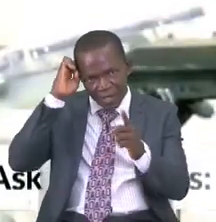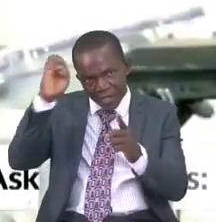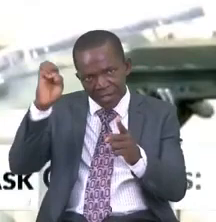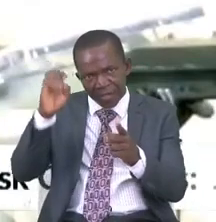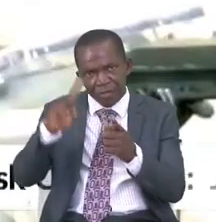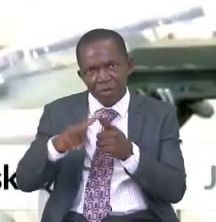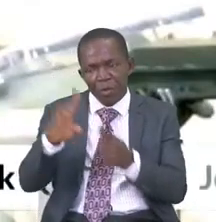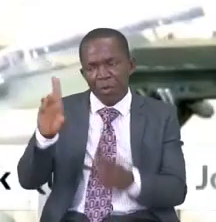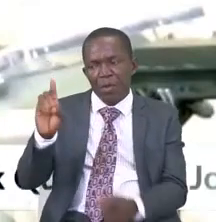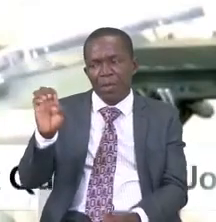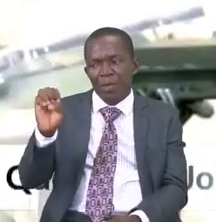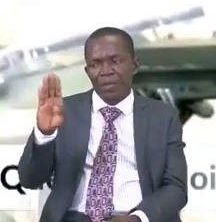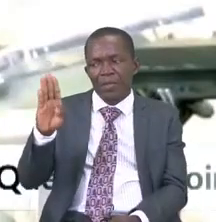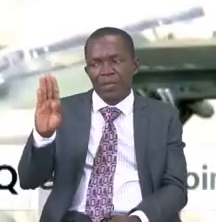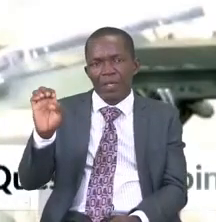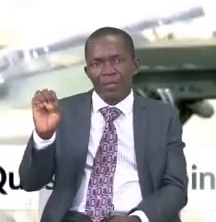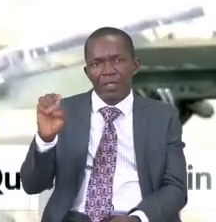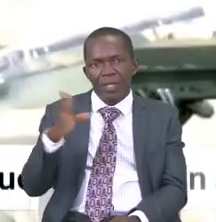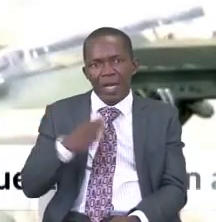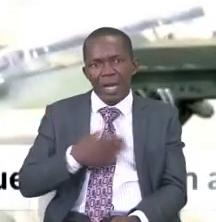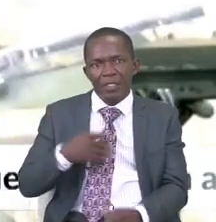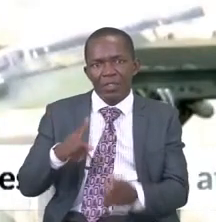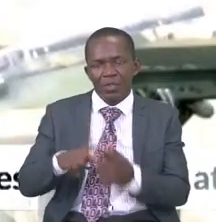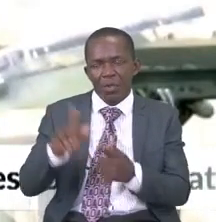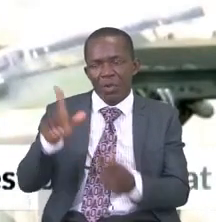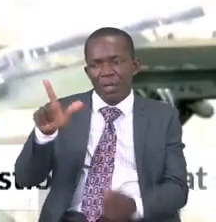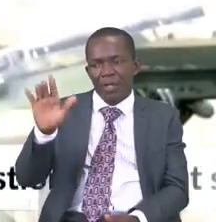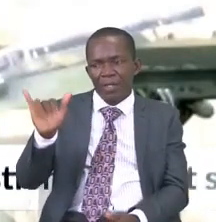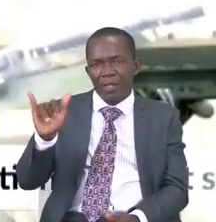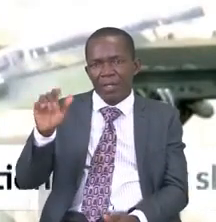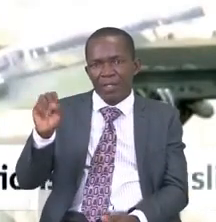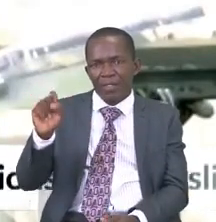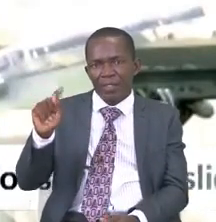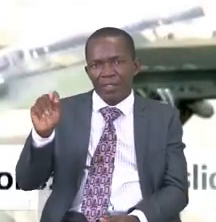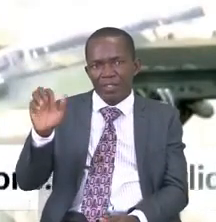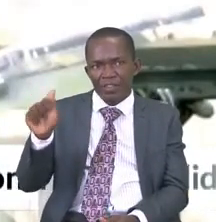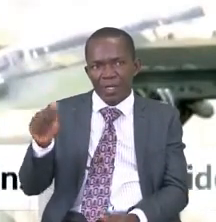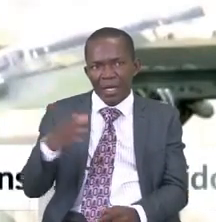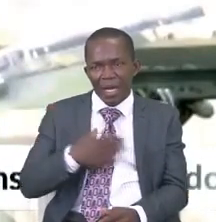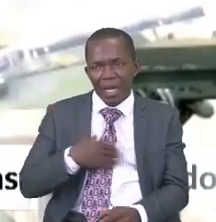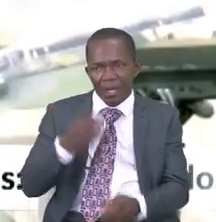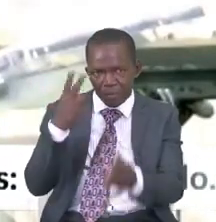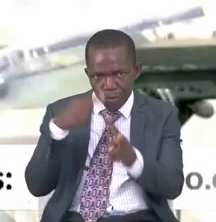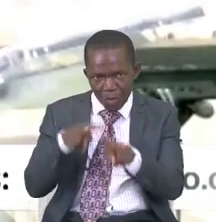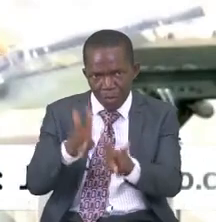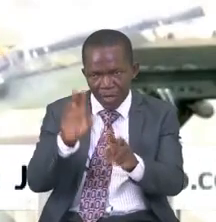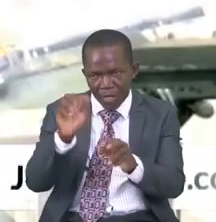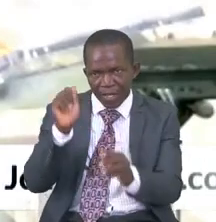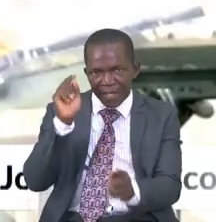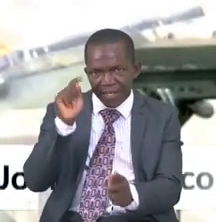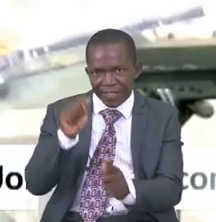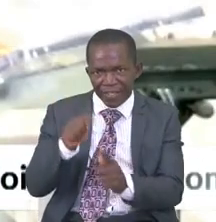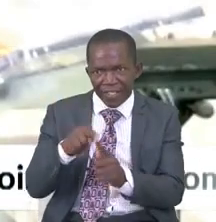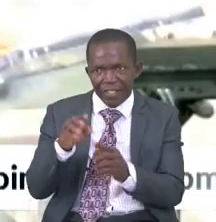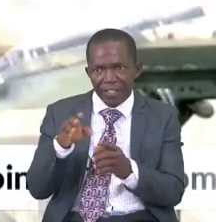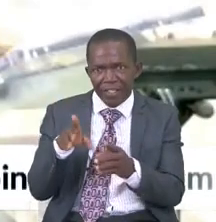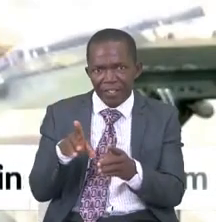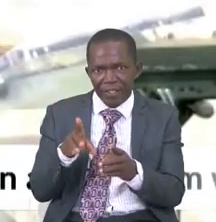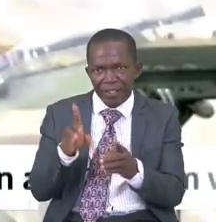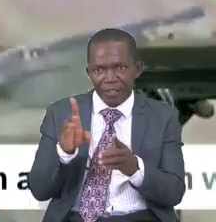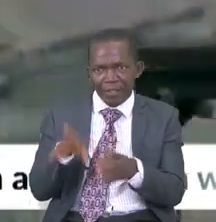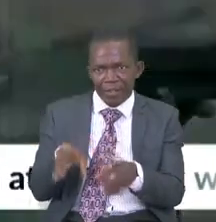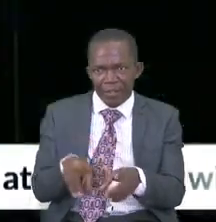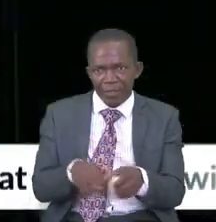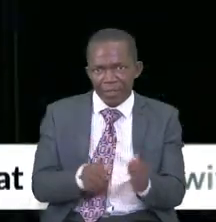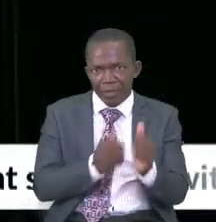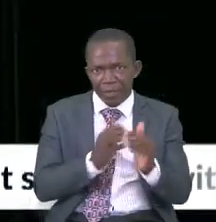and Lystra. And behold, a certain disciple was there named Timotheus, the son of a certain woman, which was a Jewess